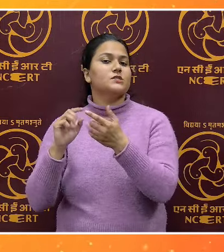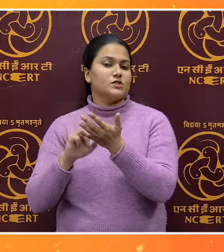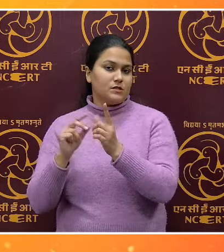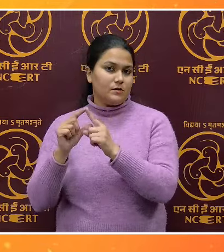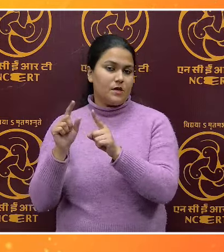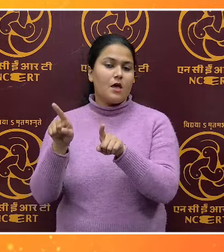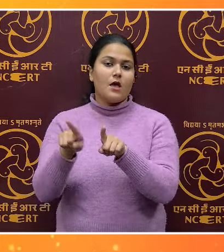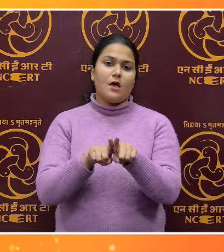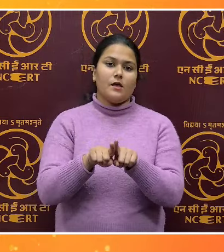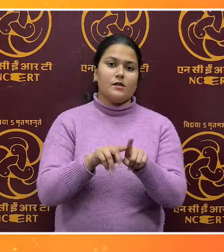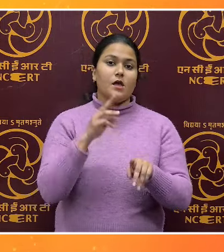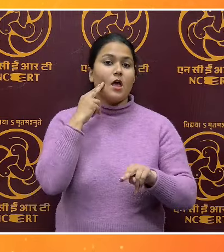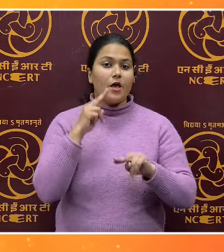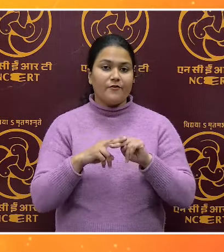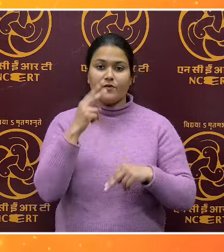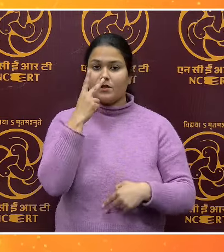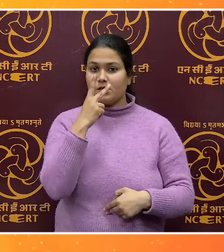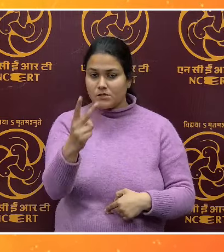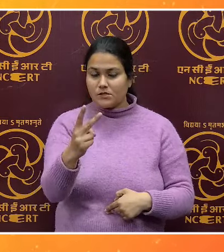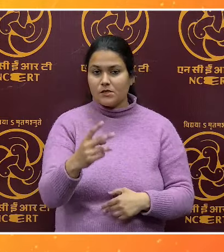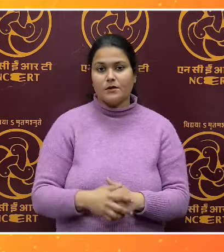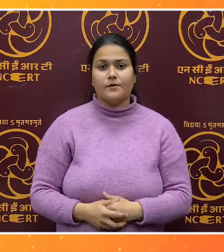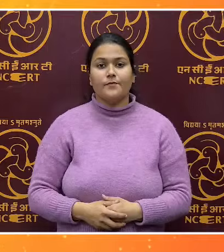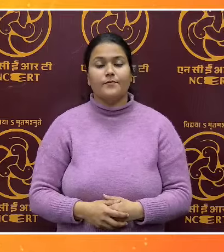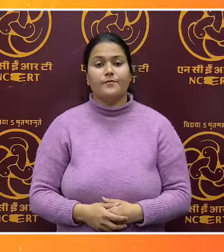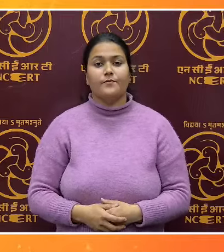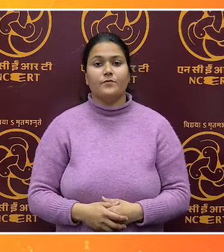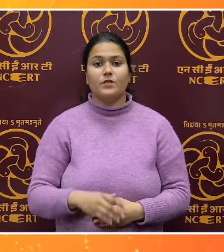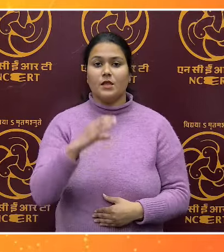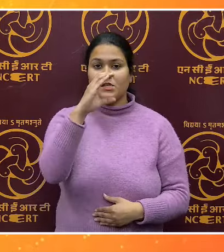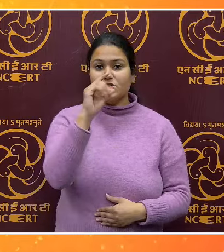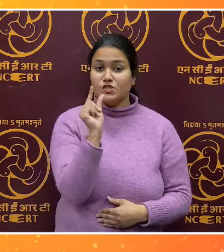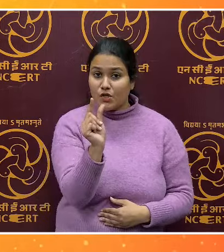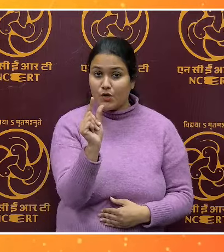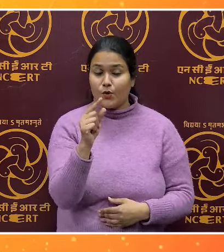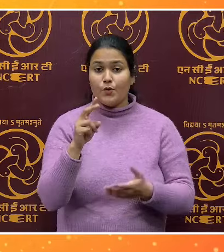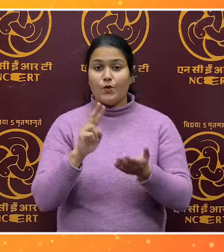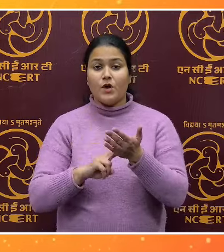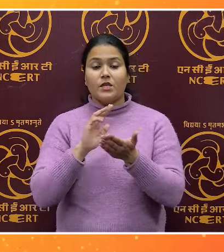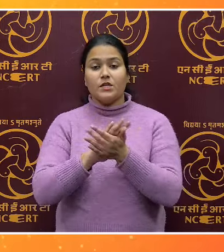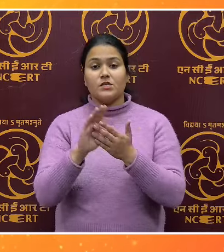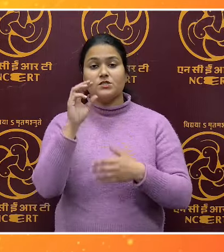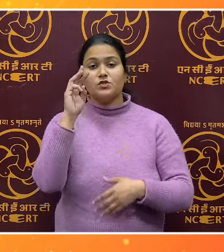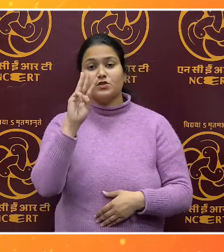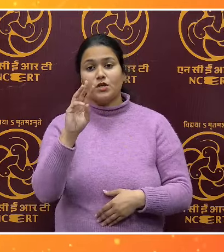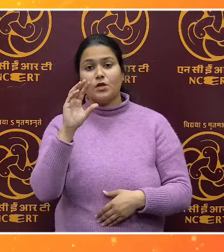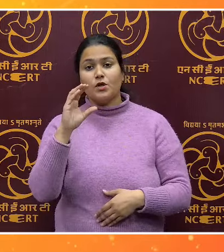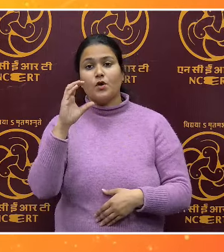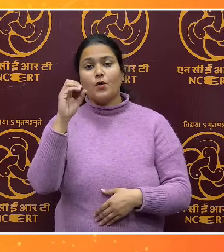Example, in the complex ion, we have one example, that is CuNH3 whole 4 plus 2.